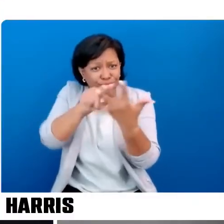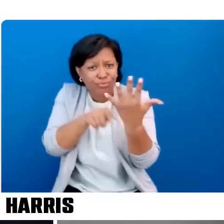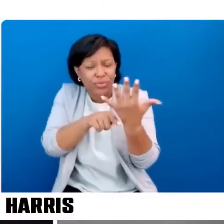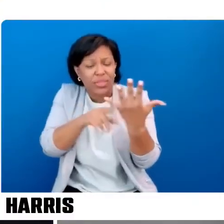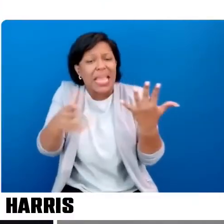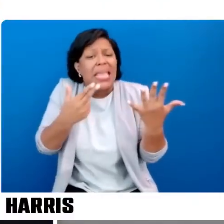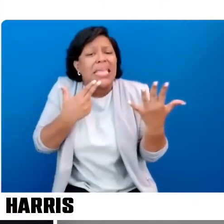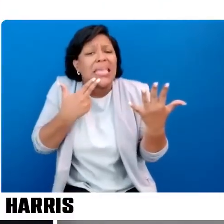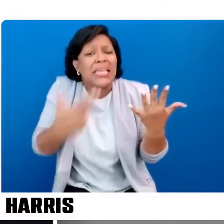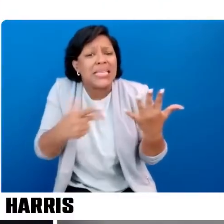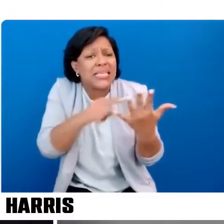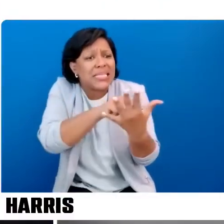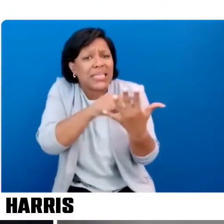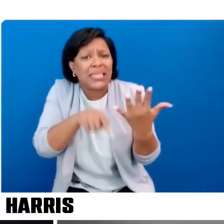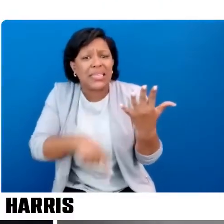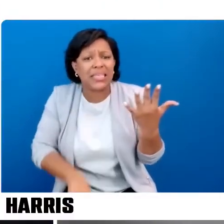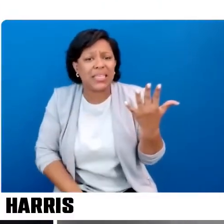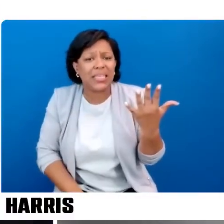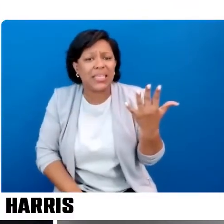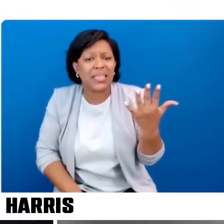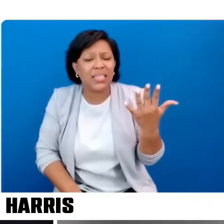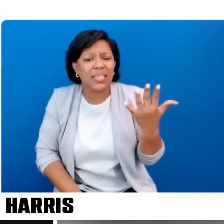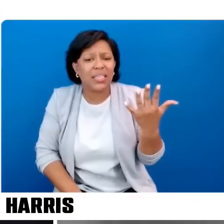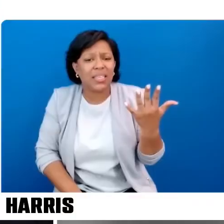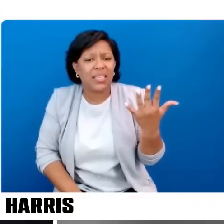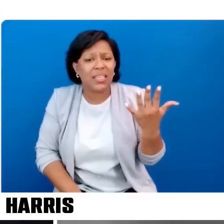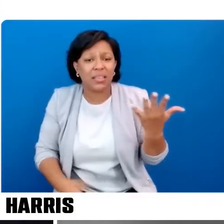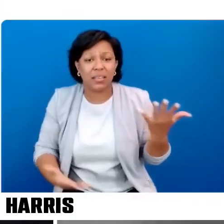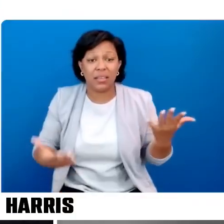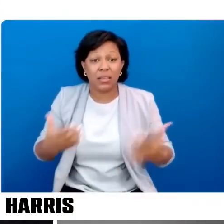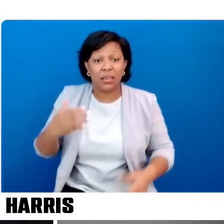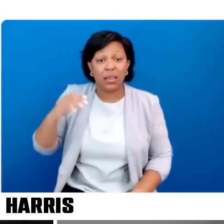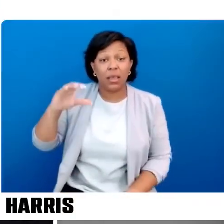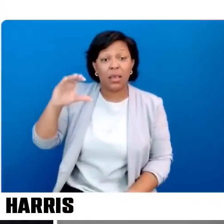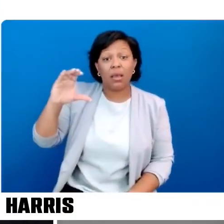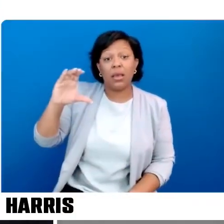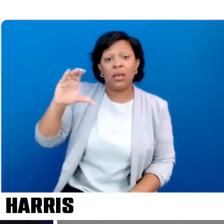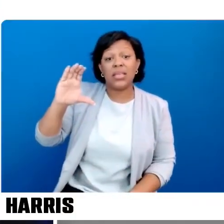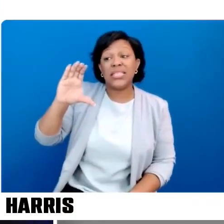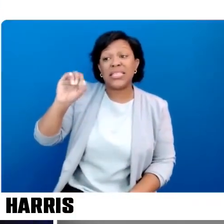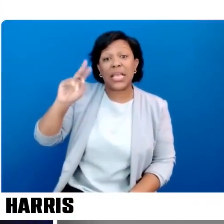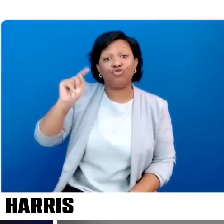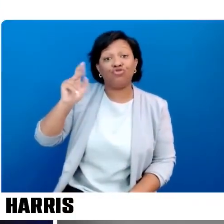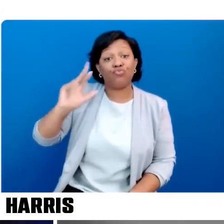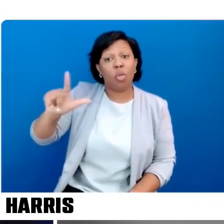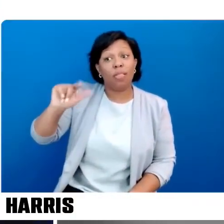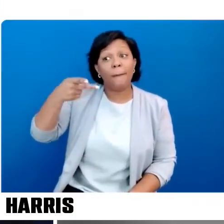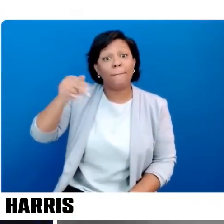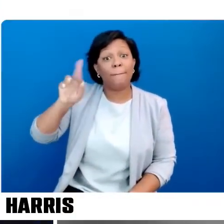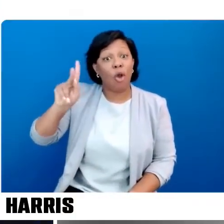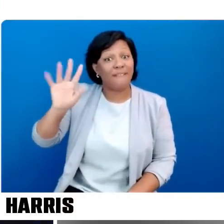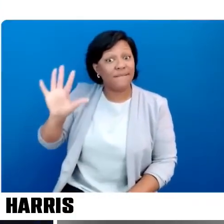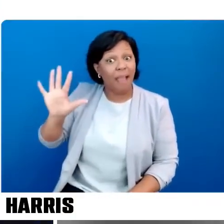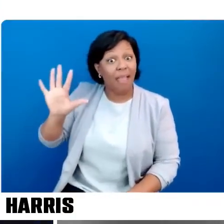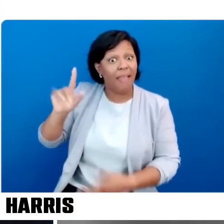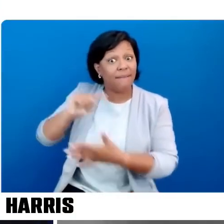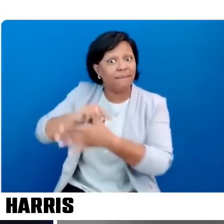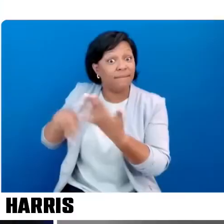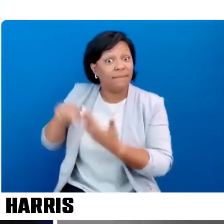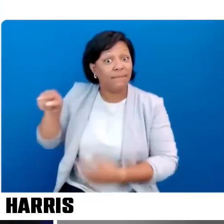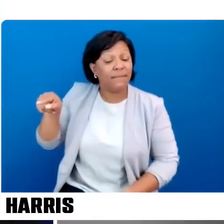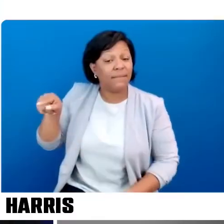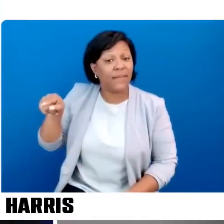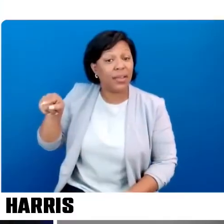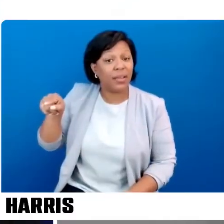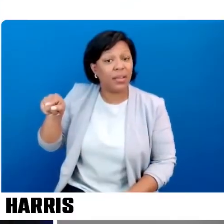full-page ad calling for their execution. This is the same individual who spread birther lies about the first